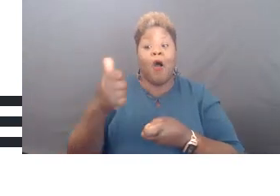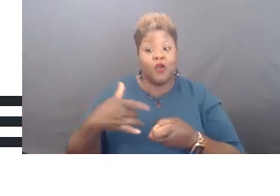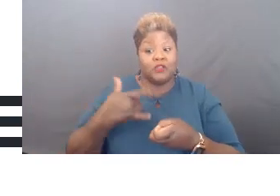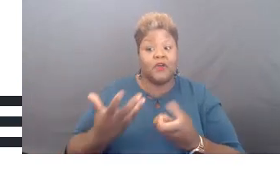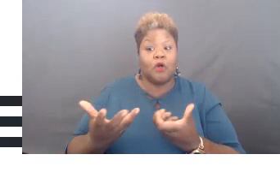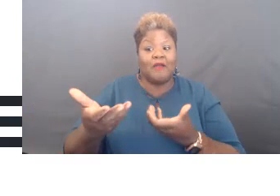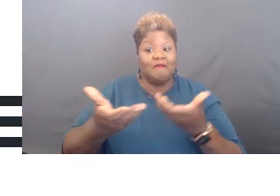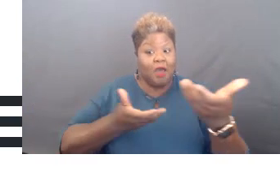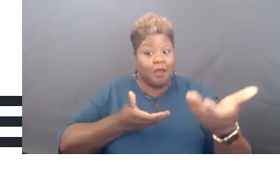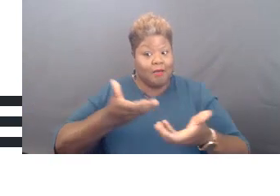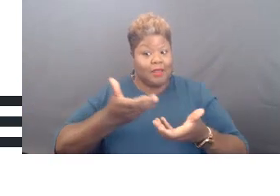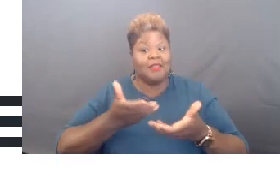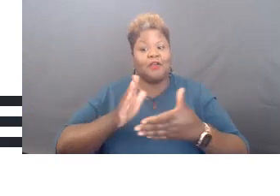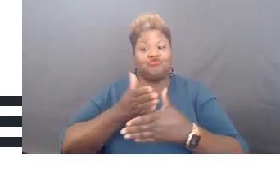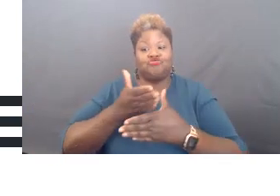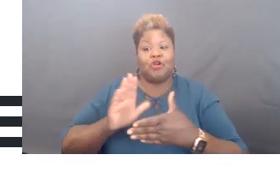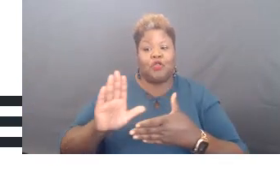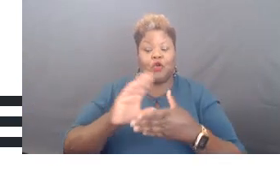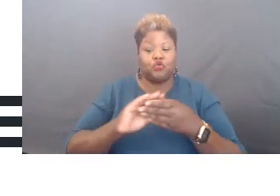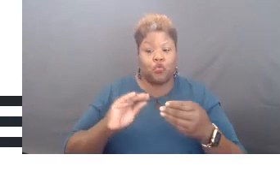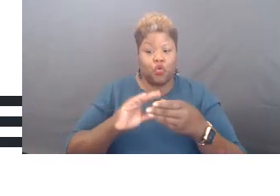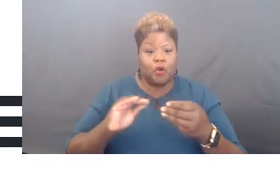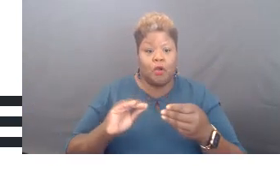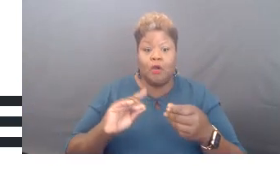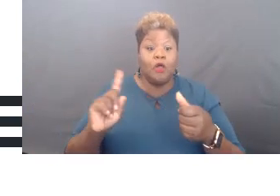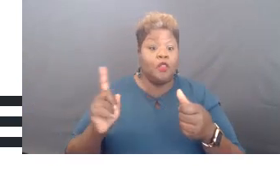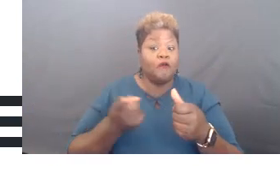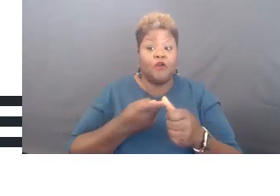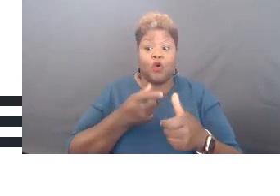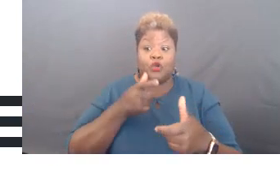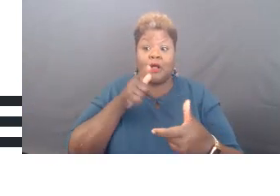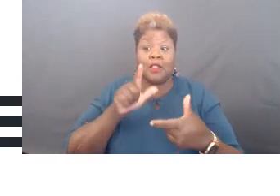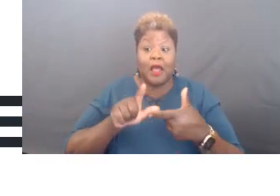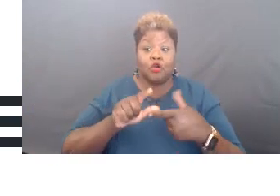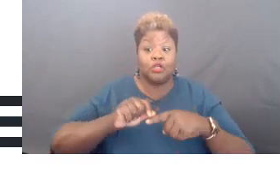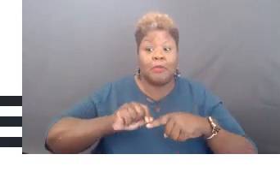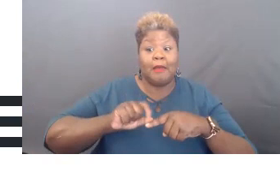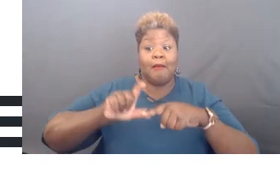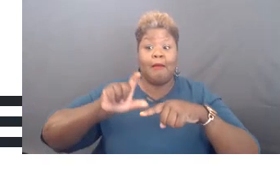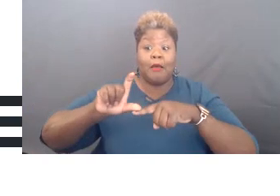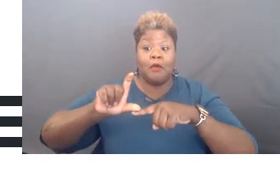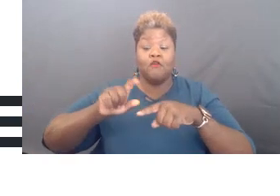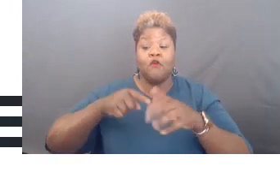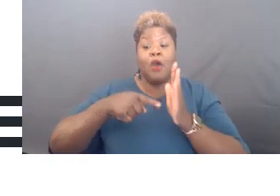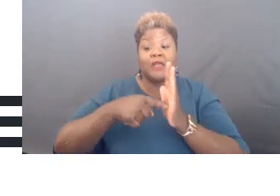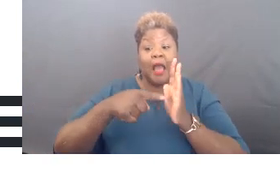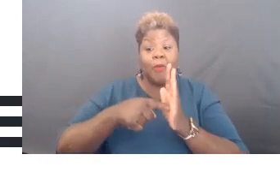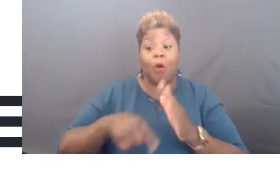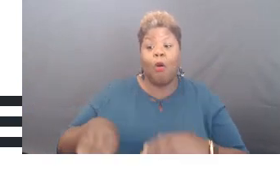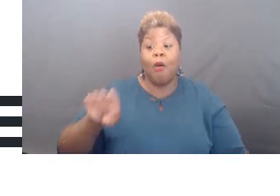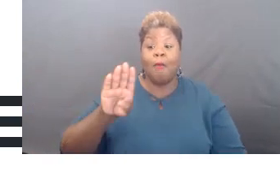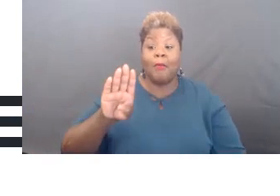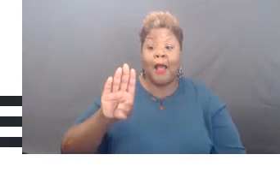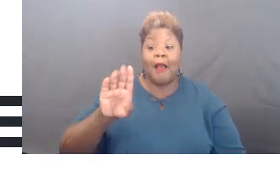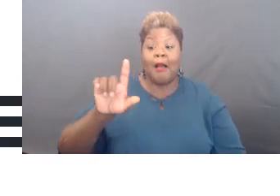own stories. The first letter of every word in your hashtag should be capitalized. For example, Black Lives Matter with Black